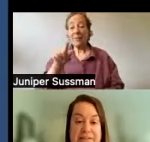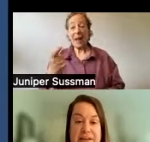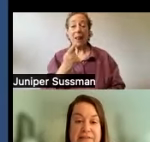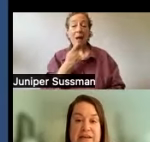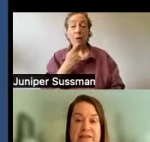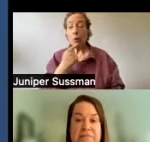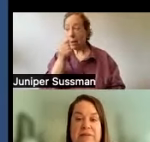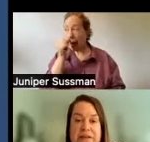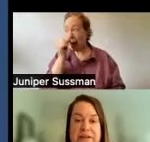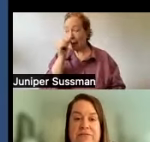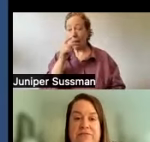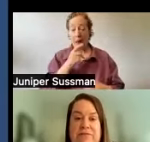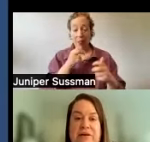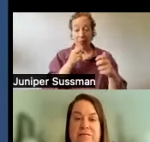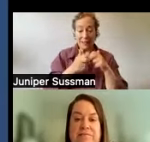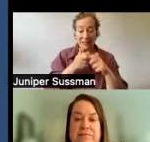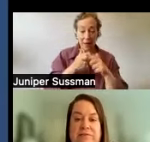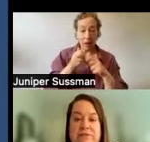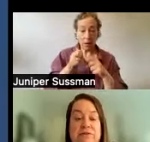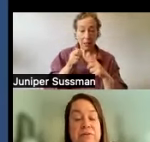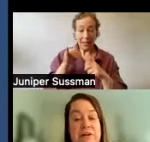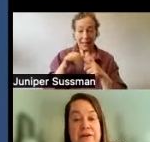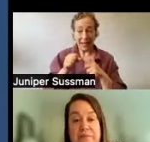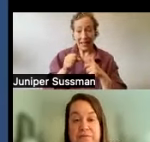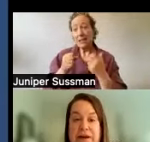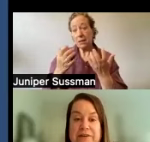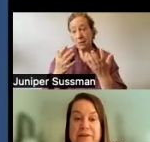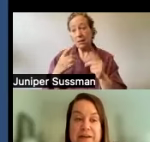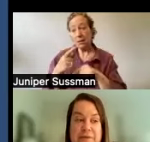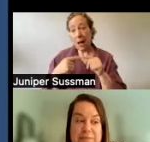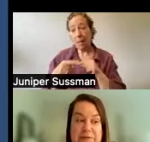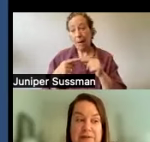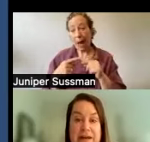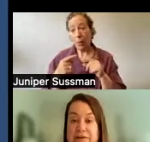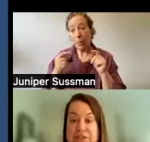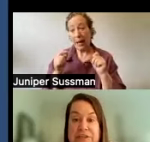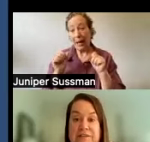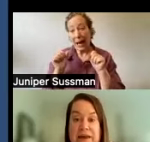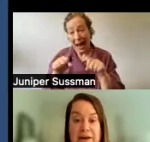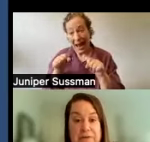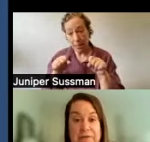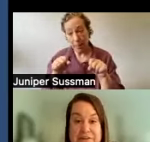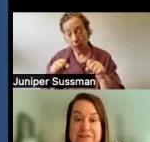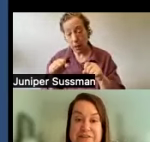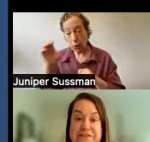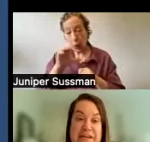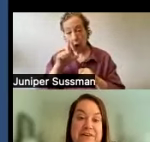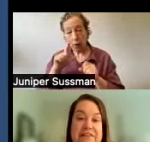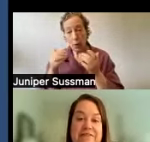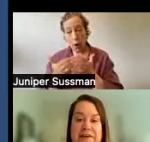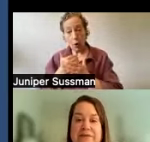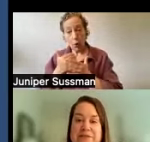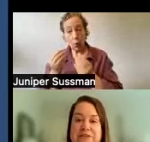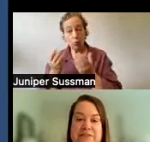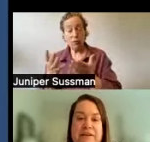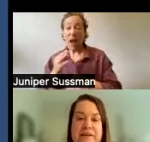having access and the ability to search for a new provider, and maybe the energy and the health to take on